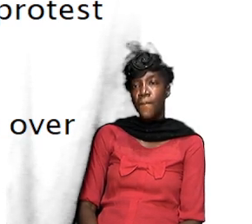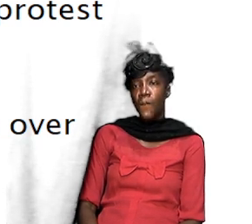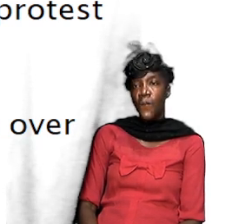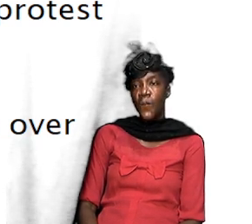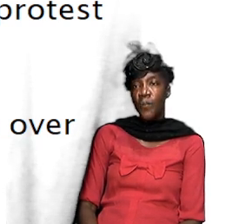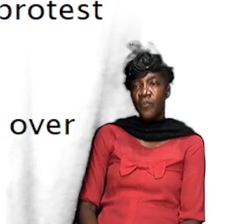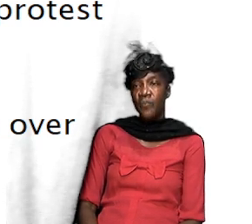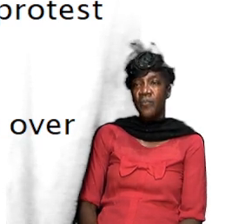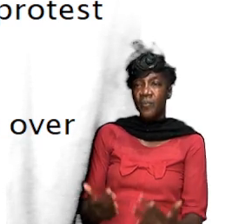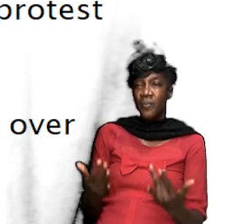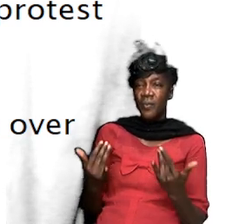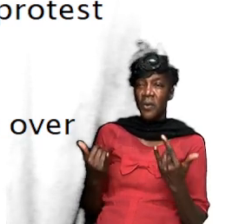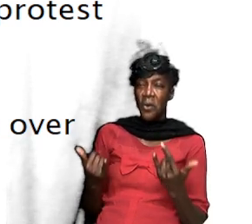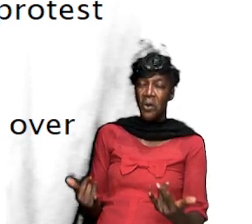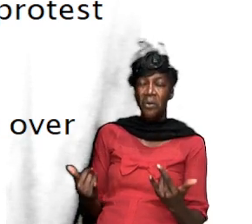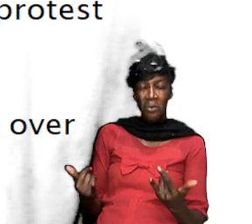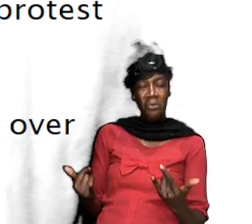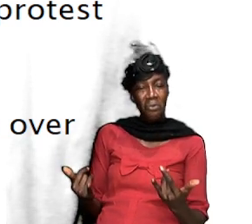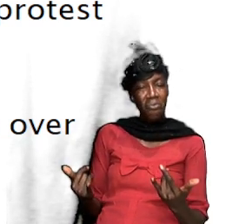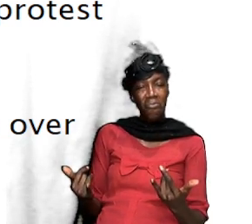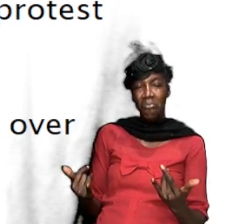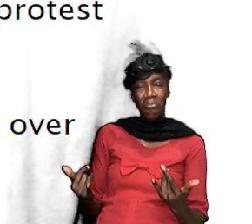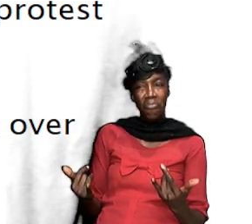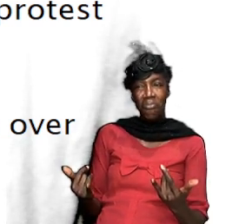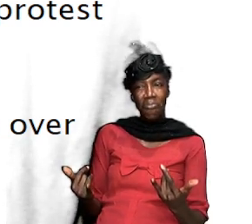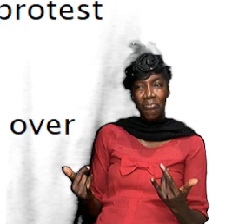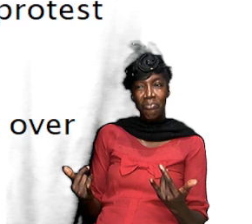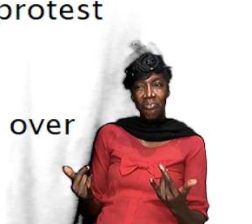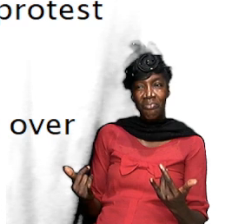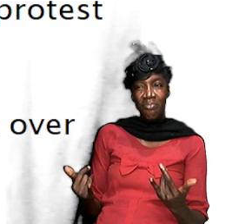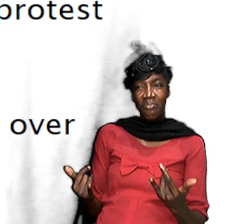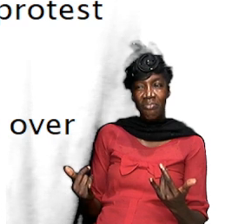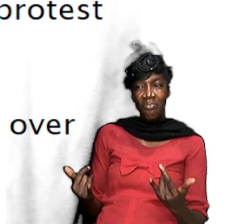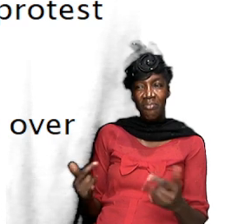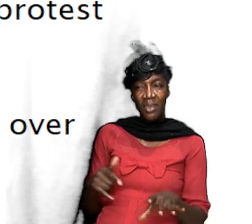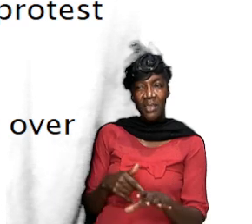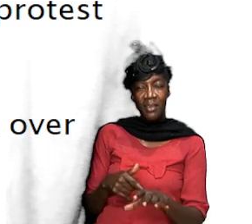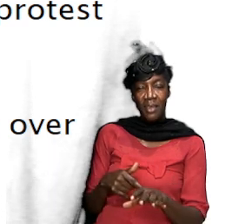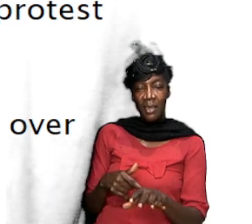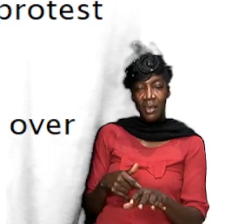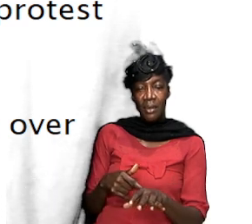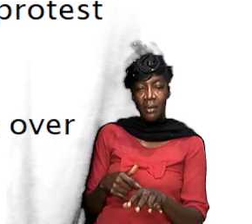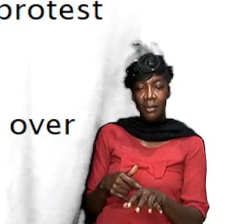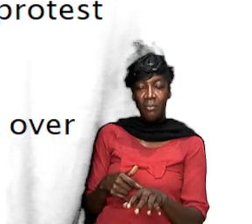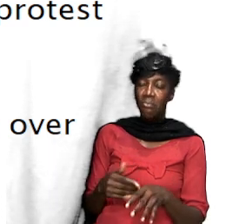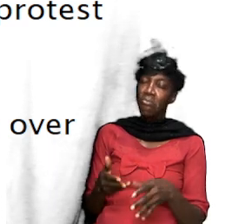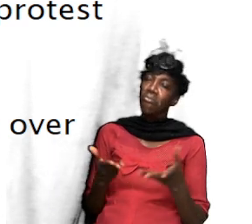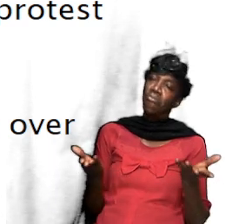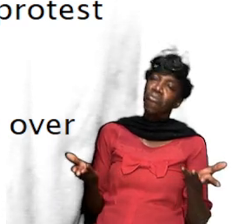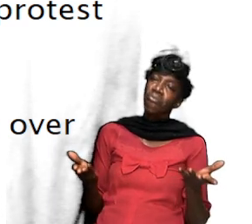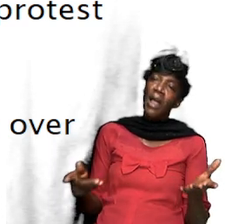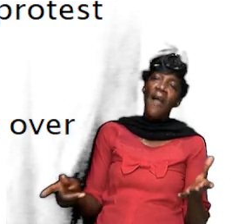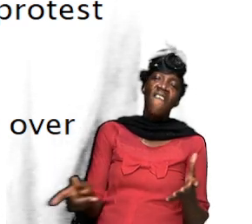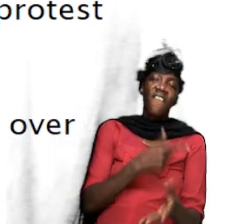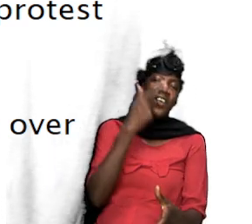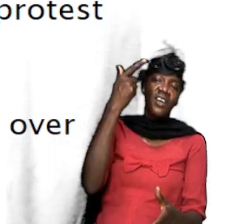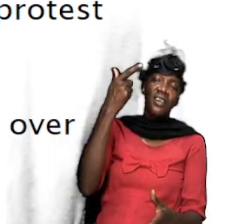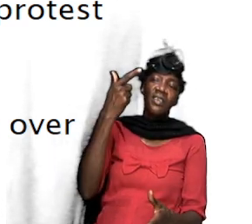So how it all began? Let us look now at 1